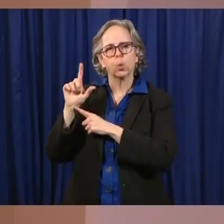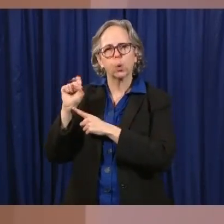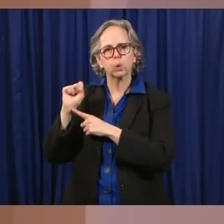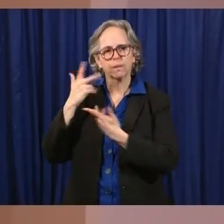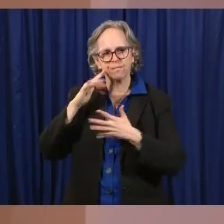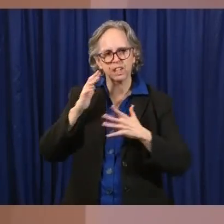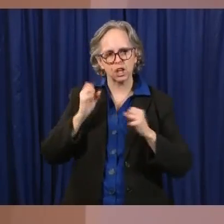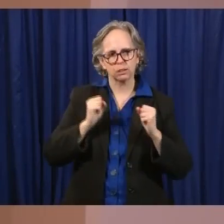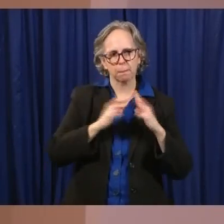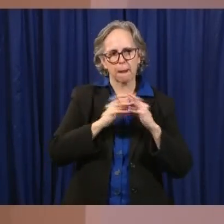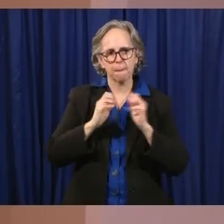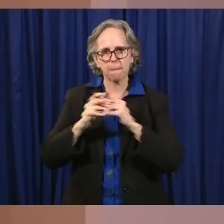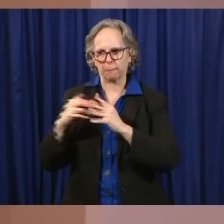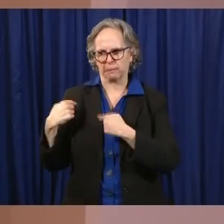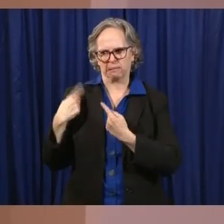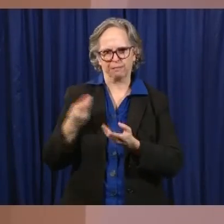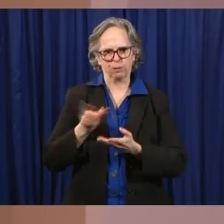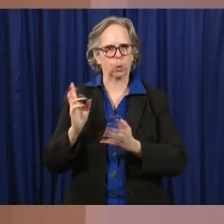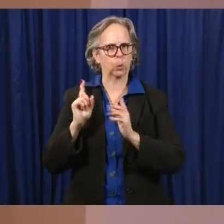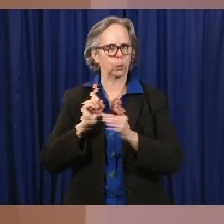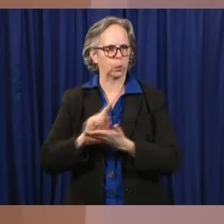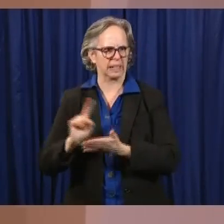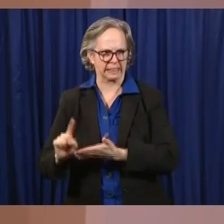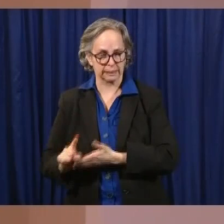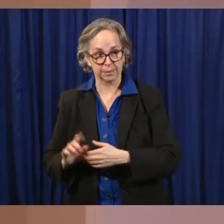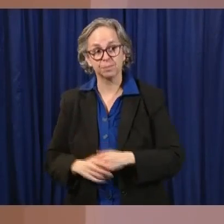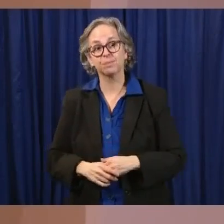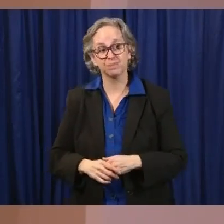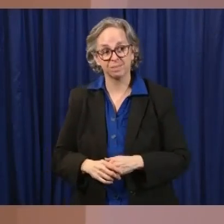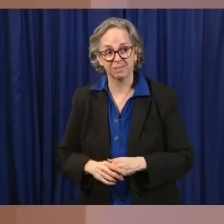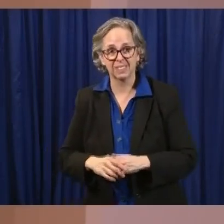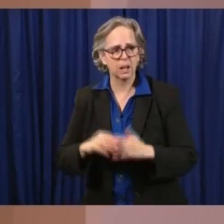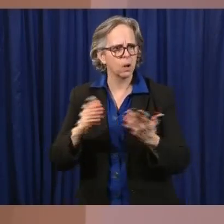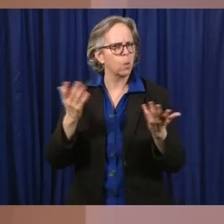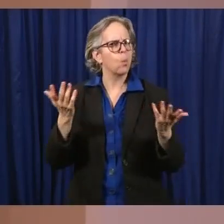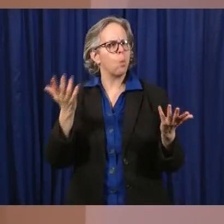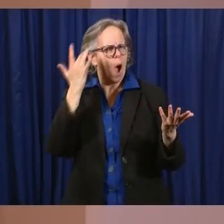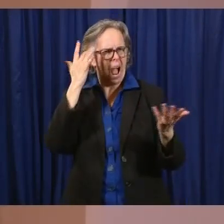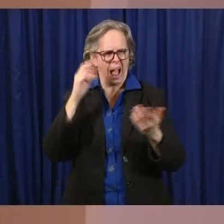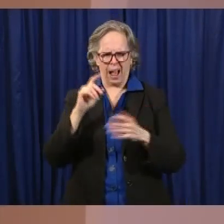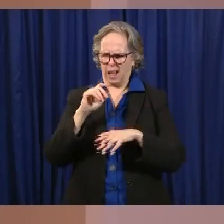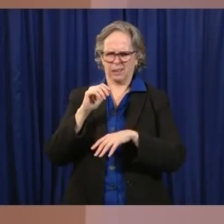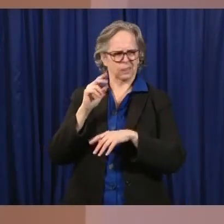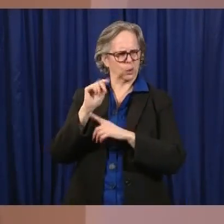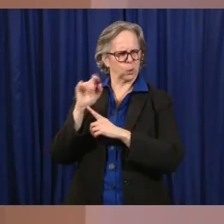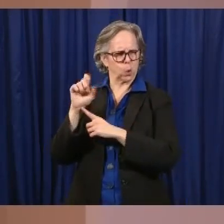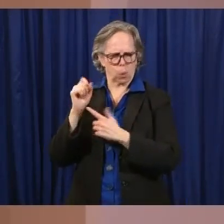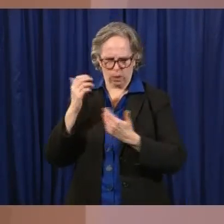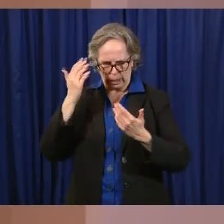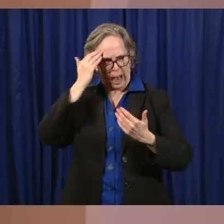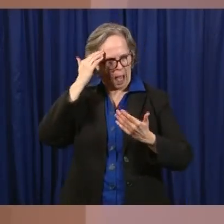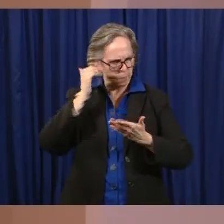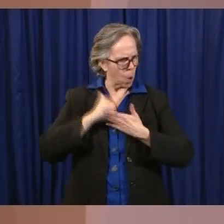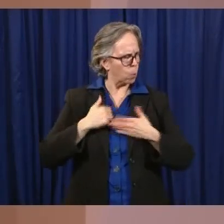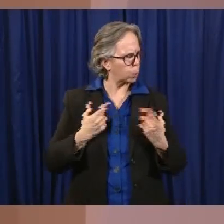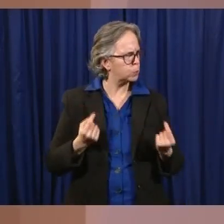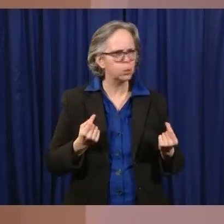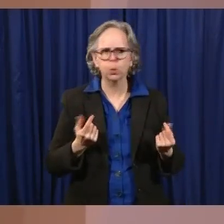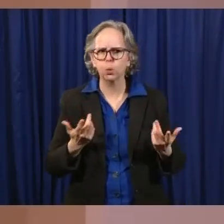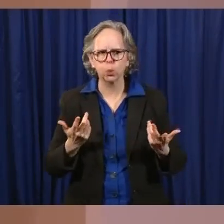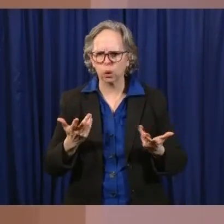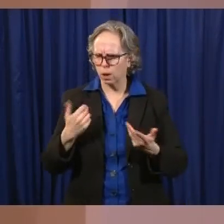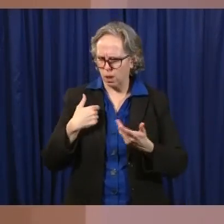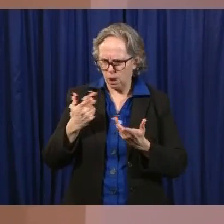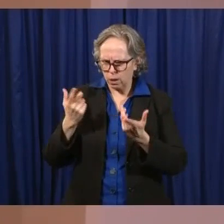few weeks to help you know how well they're working and what the results of those efforts are. Let me start with the Dispute